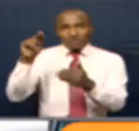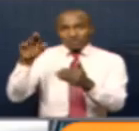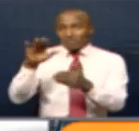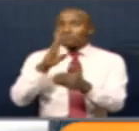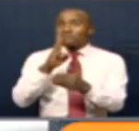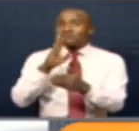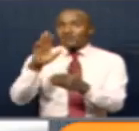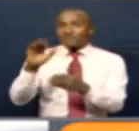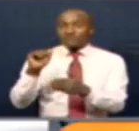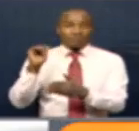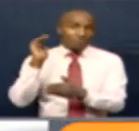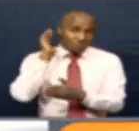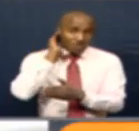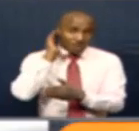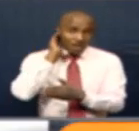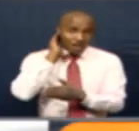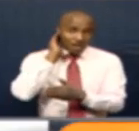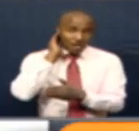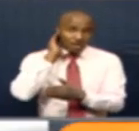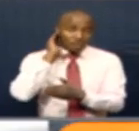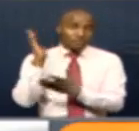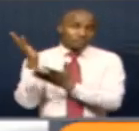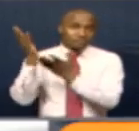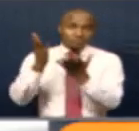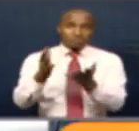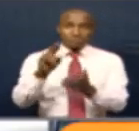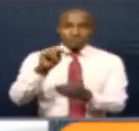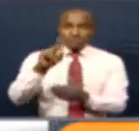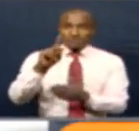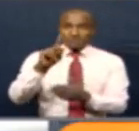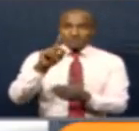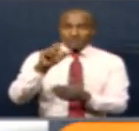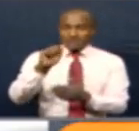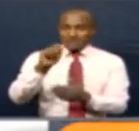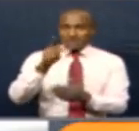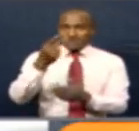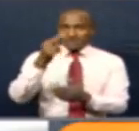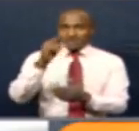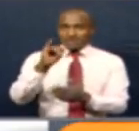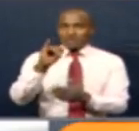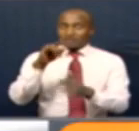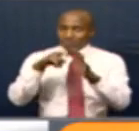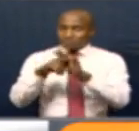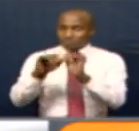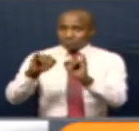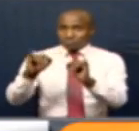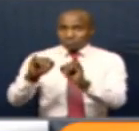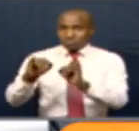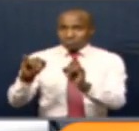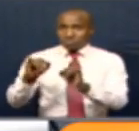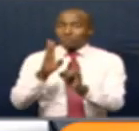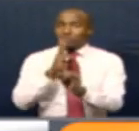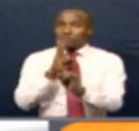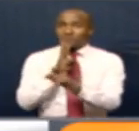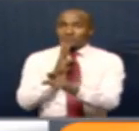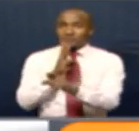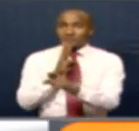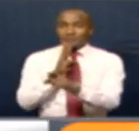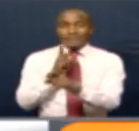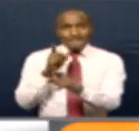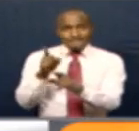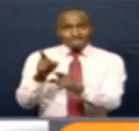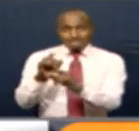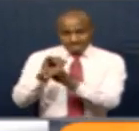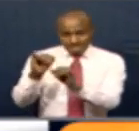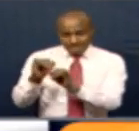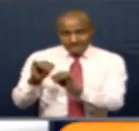water from Muranga up until Dakaini, and it goes into the Kigoro treatment works. Now, those treatment works